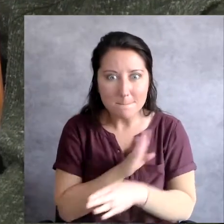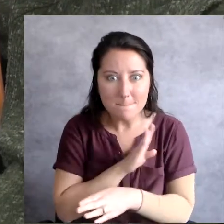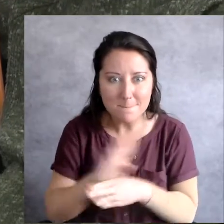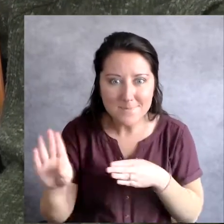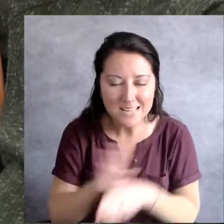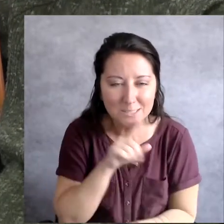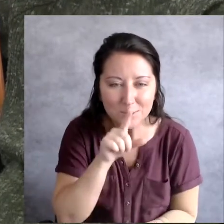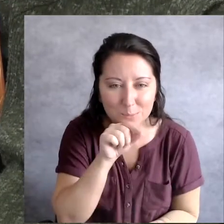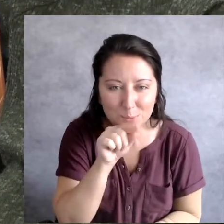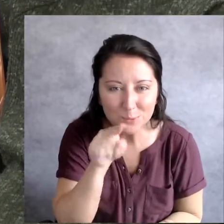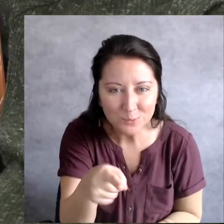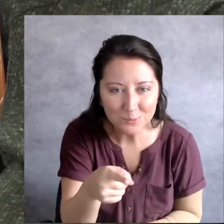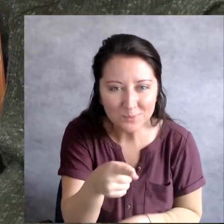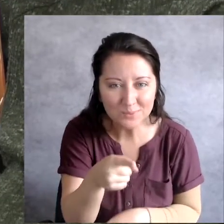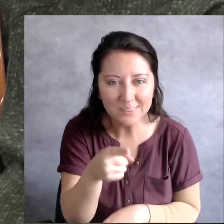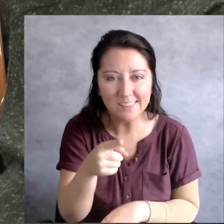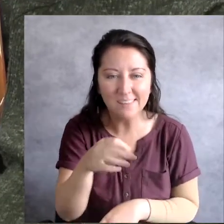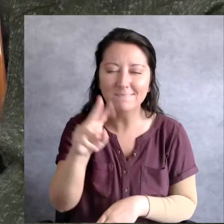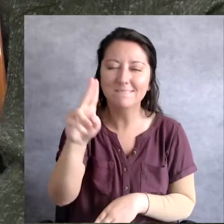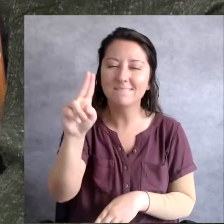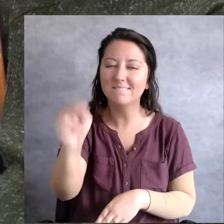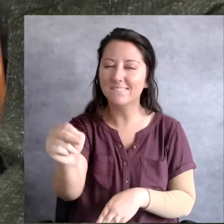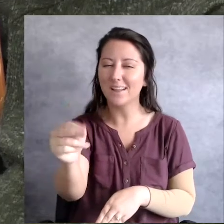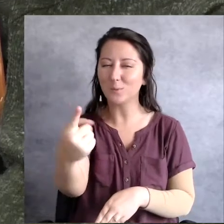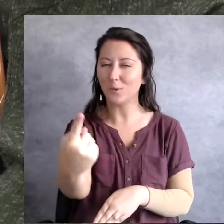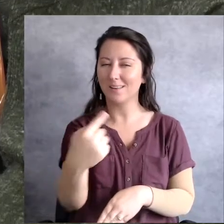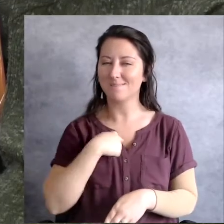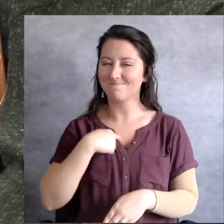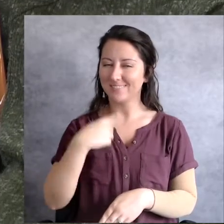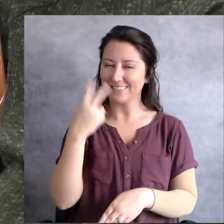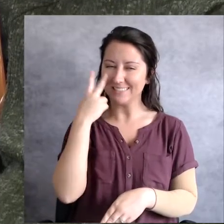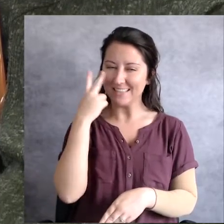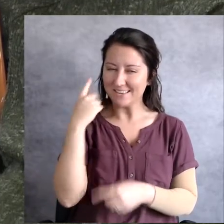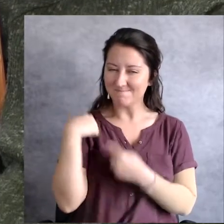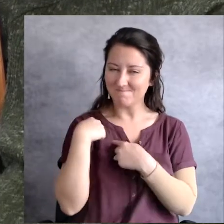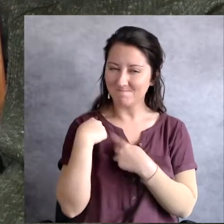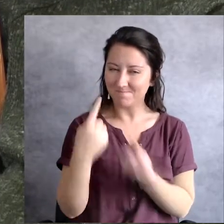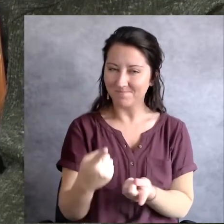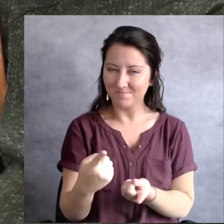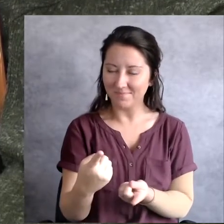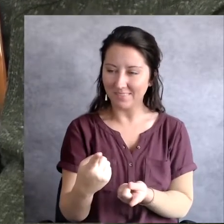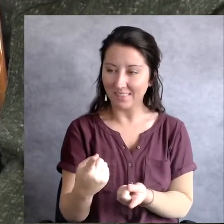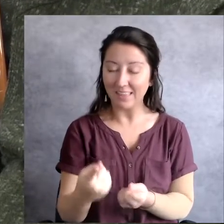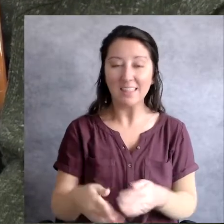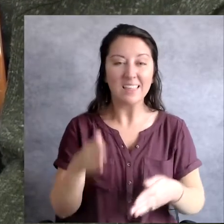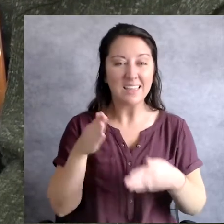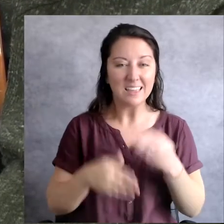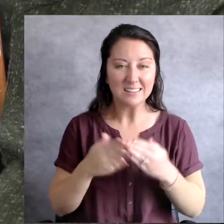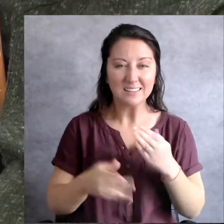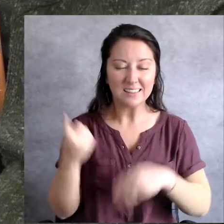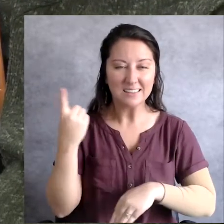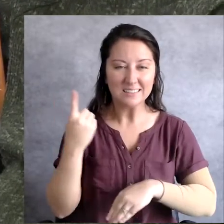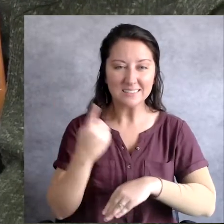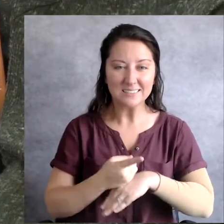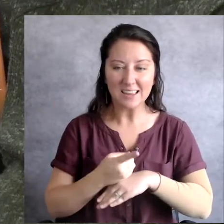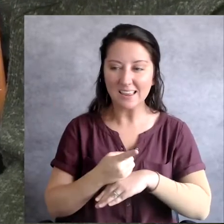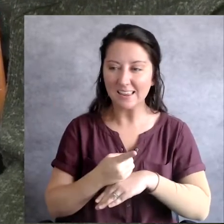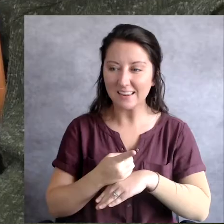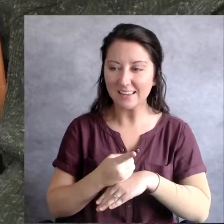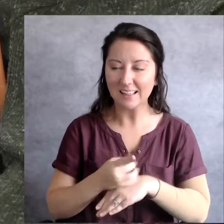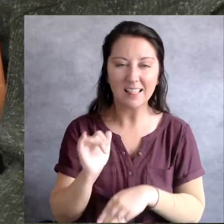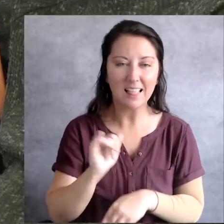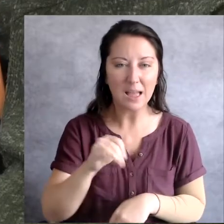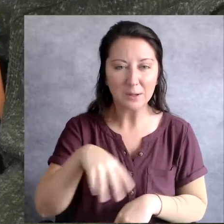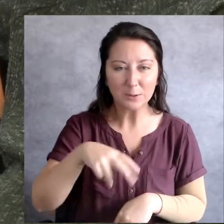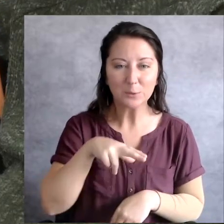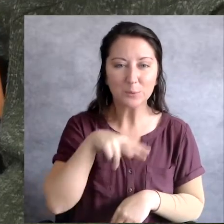been. The funniest one I've ever seen. You began the day, cock-a-doodle-doo. Now